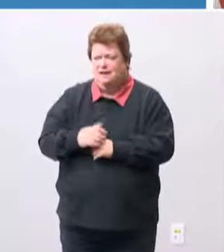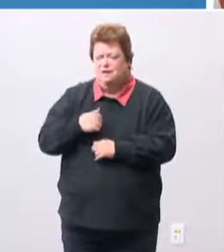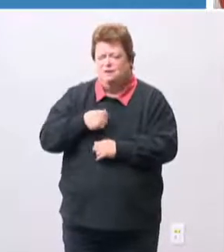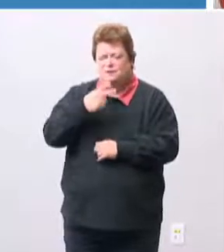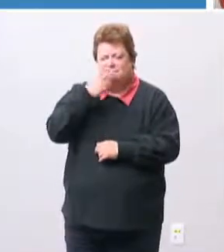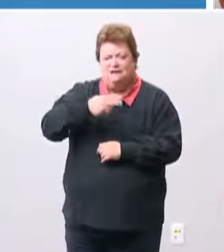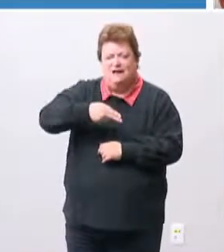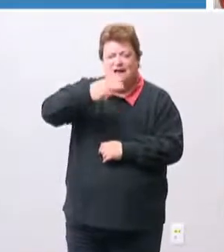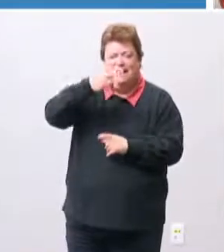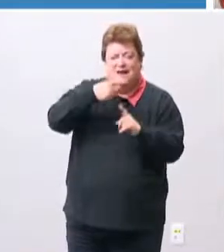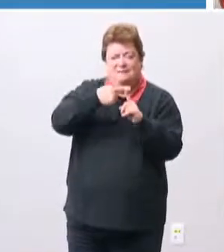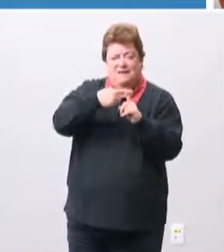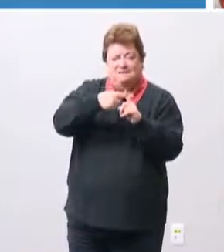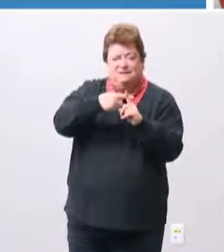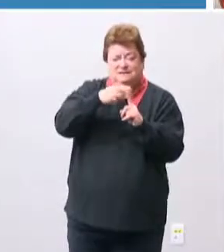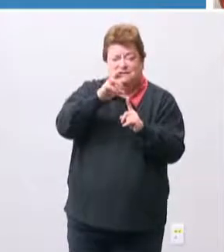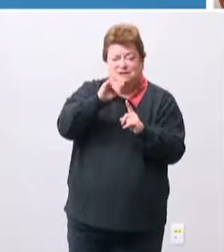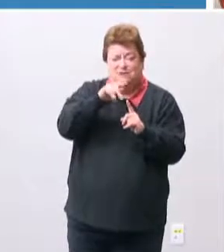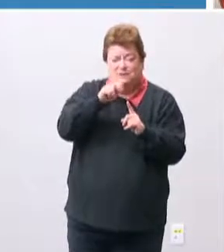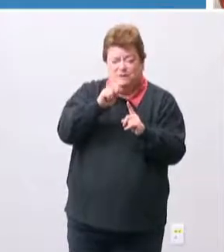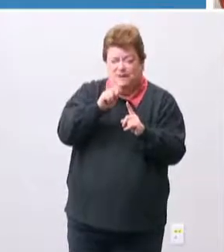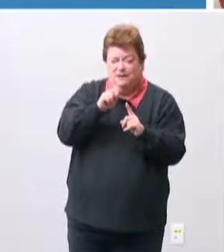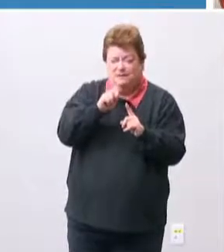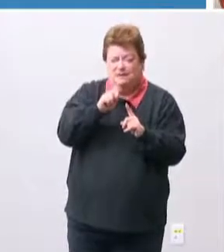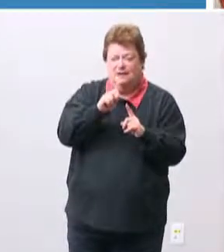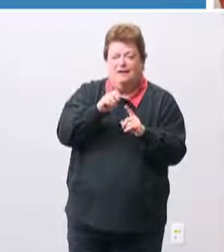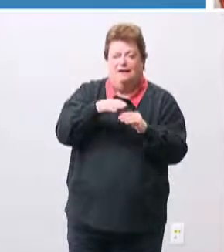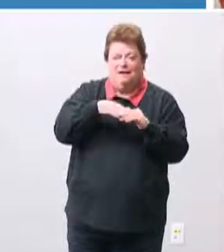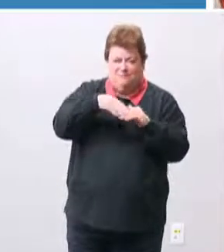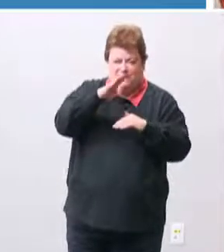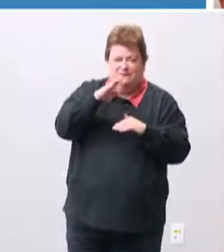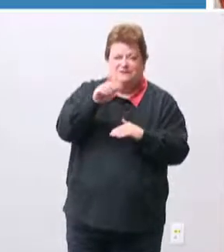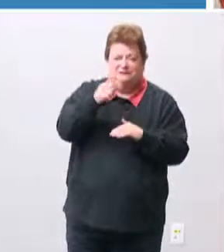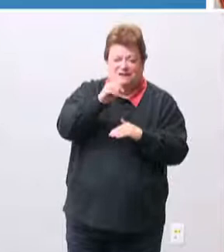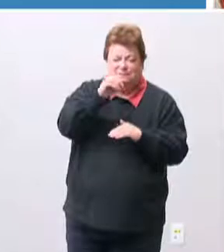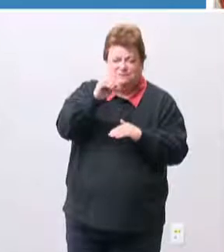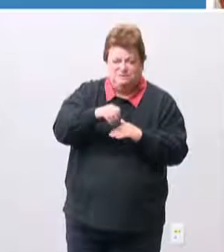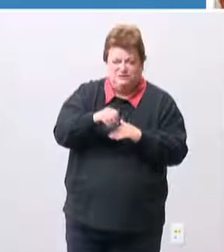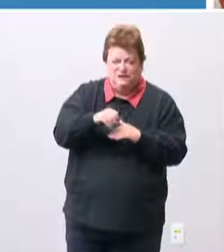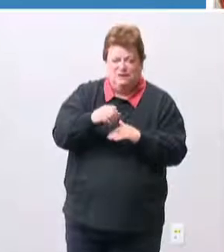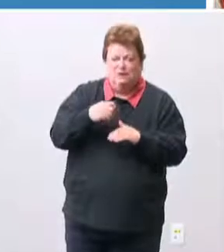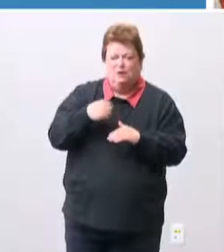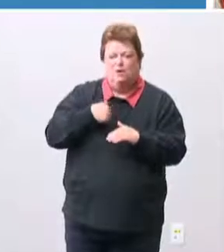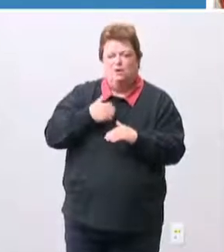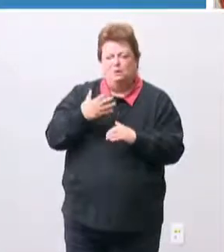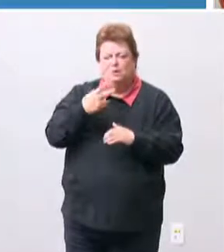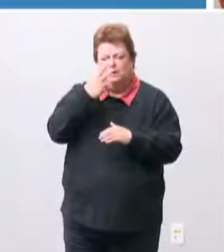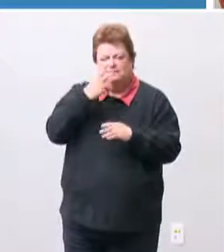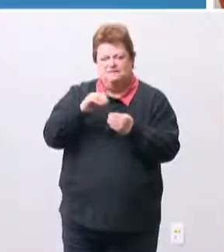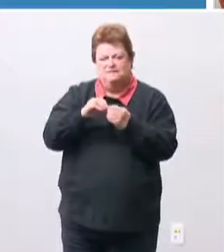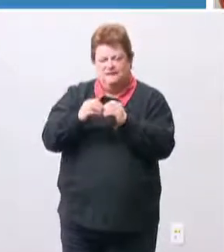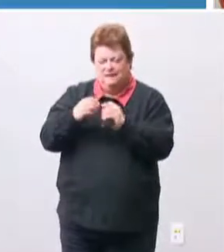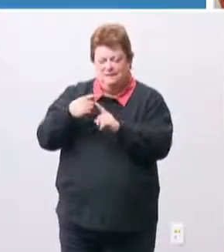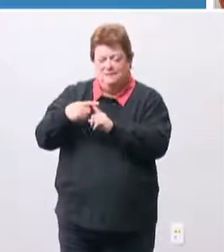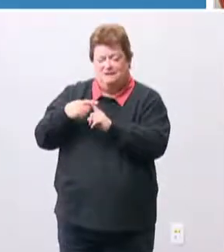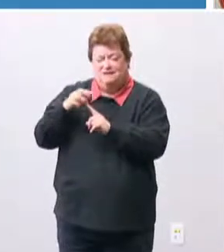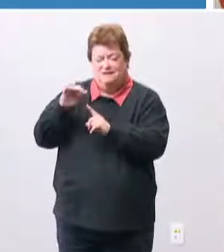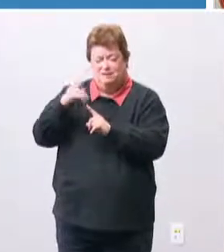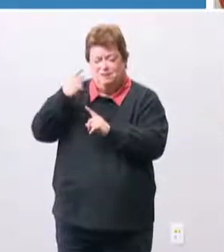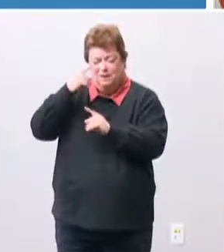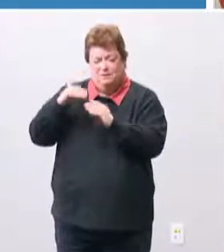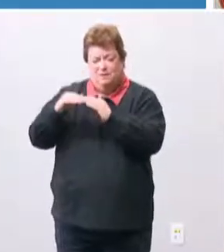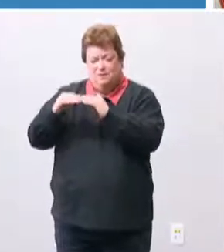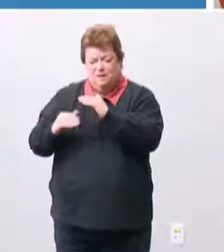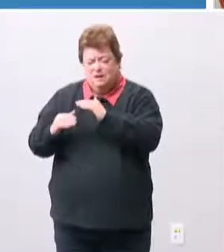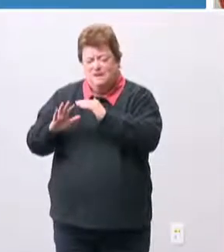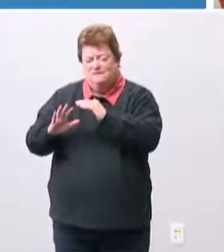high positivity rate, back above 10%. As we have shared, we want to see a positivity rate down in